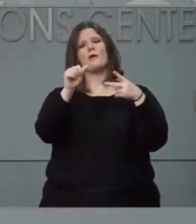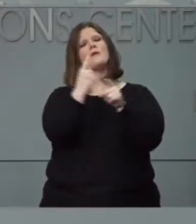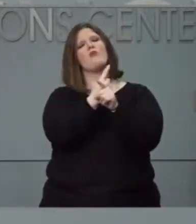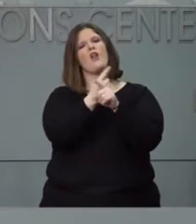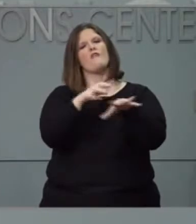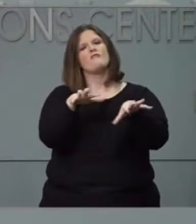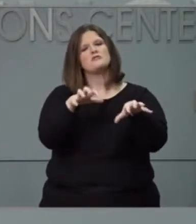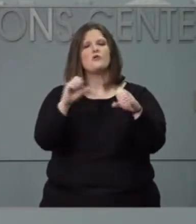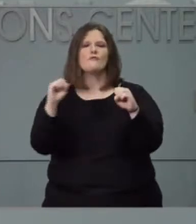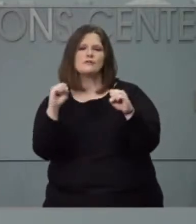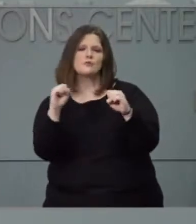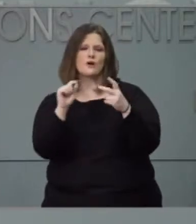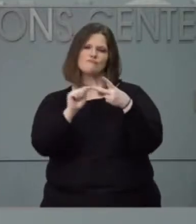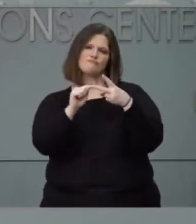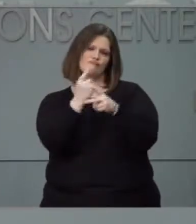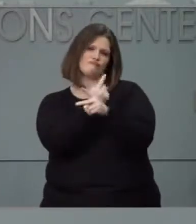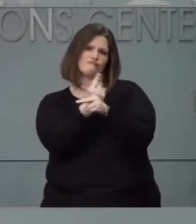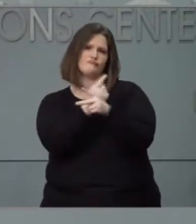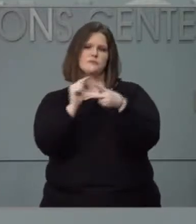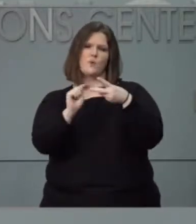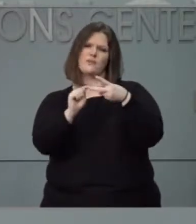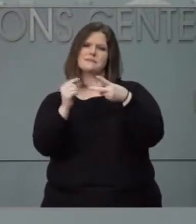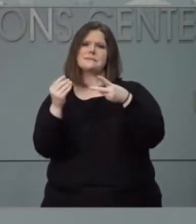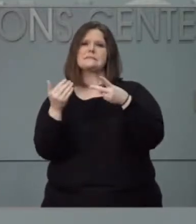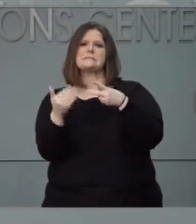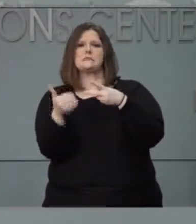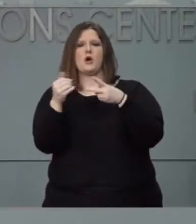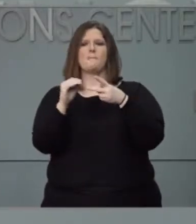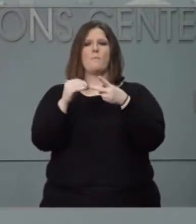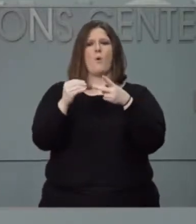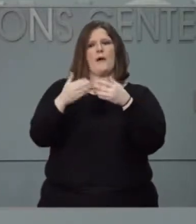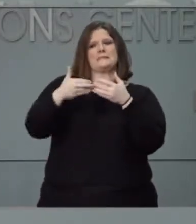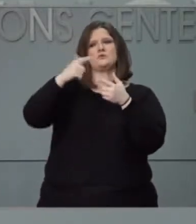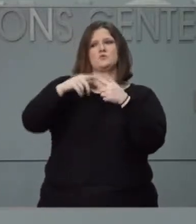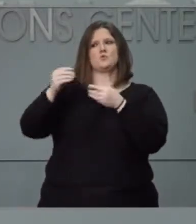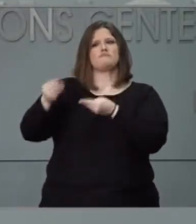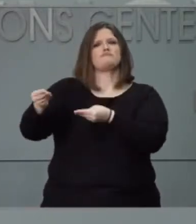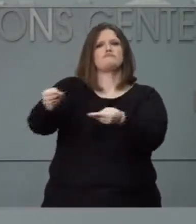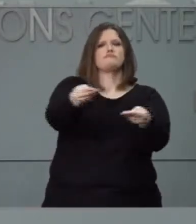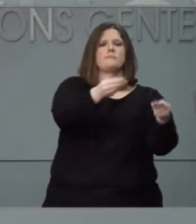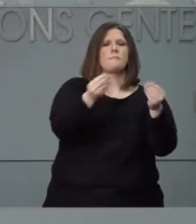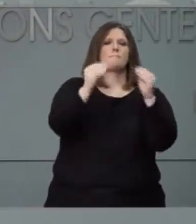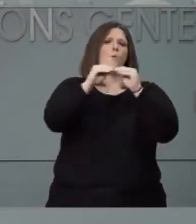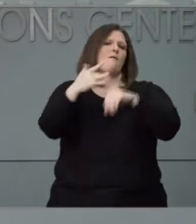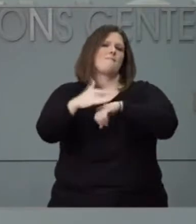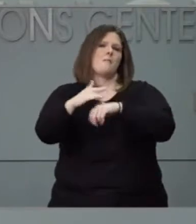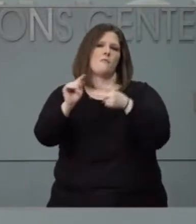freezer and refrigeration. So it does make it a little bit more mobile and transportable.